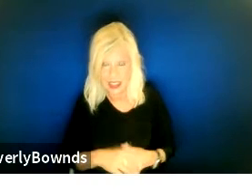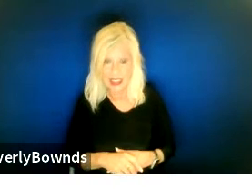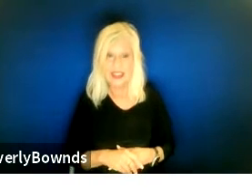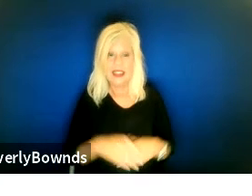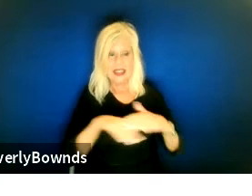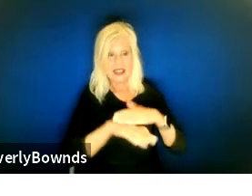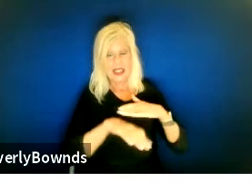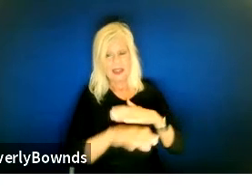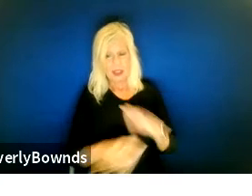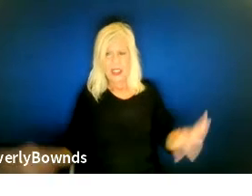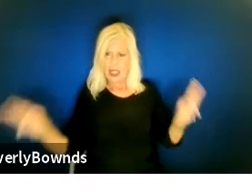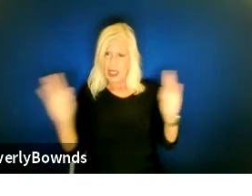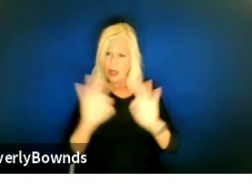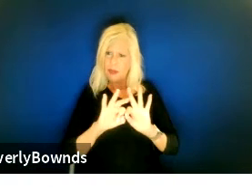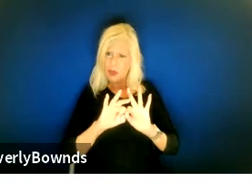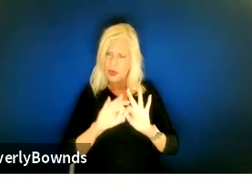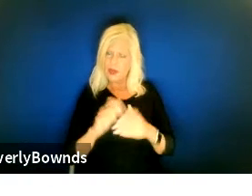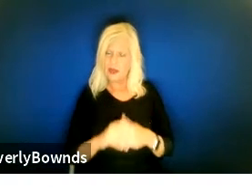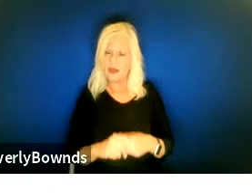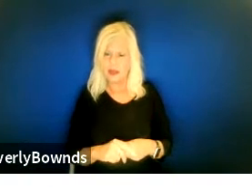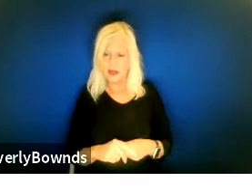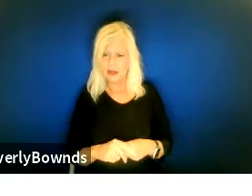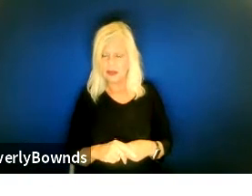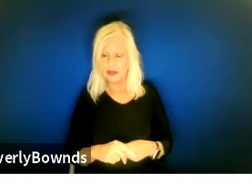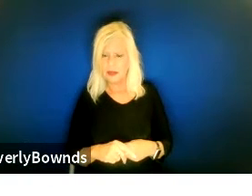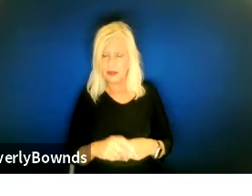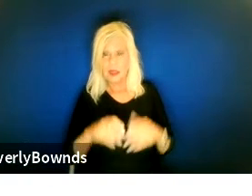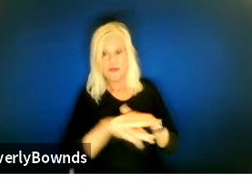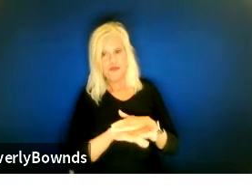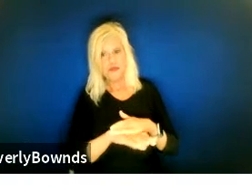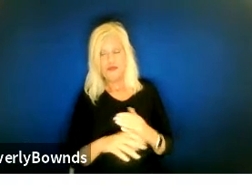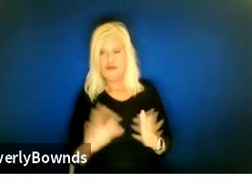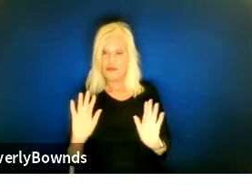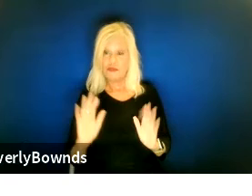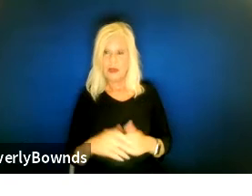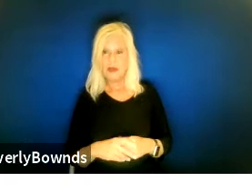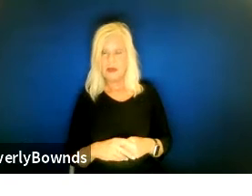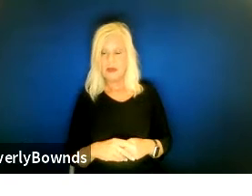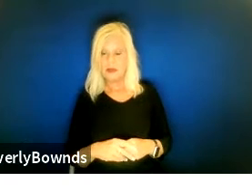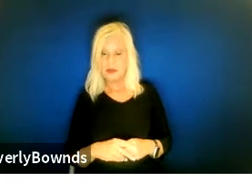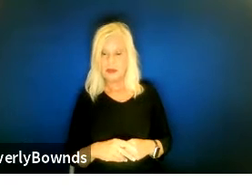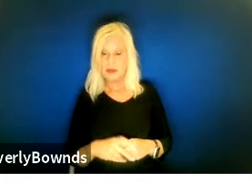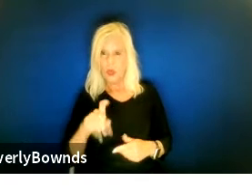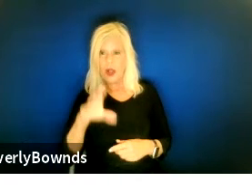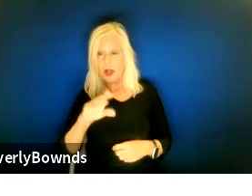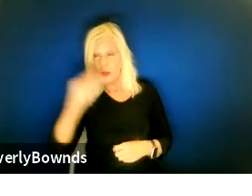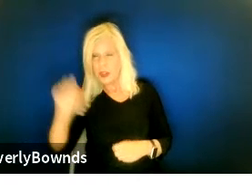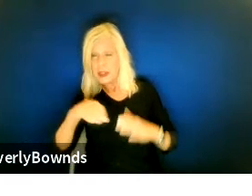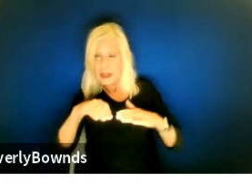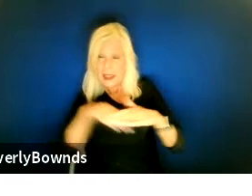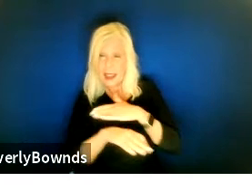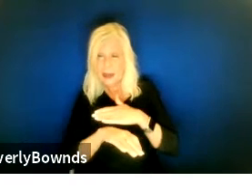accessibility is important, but it doesn't mean people are looking out for 100% accessible